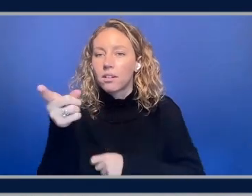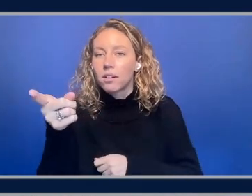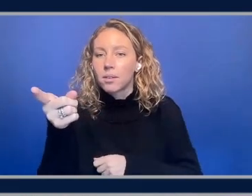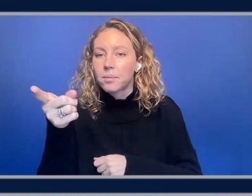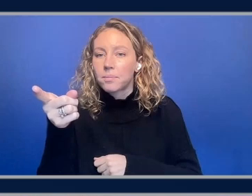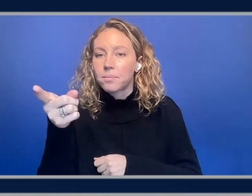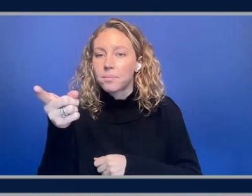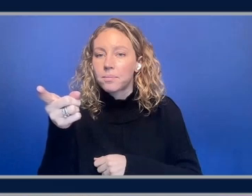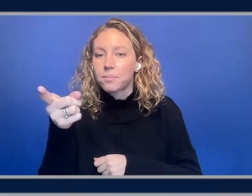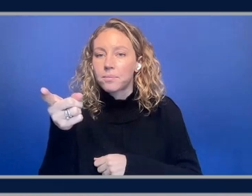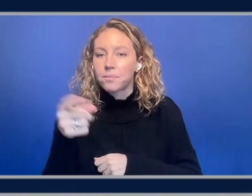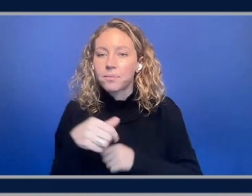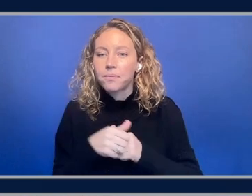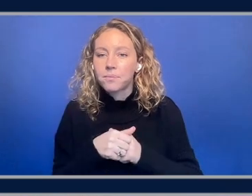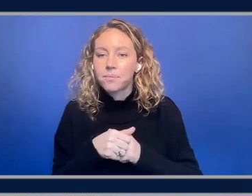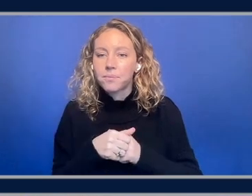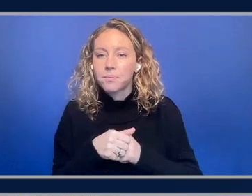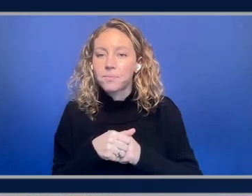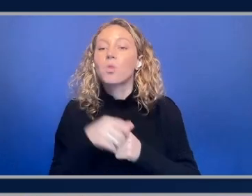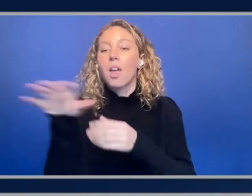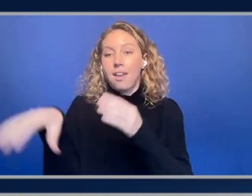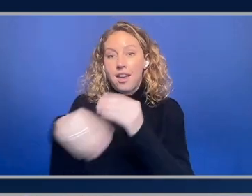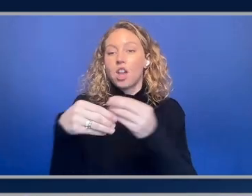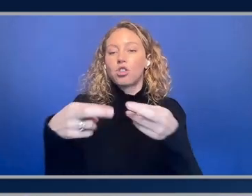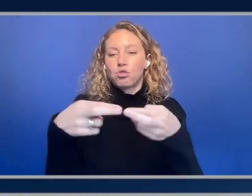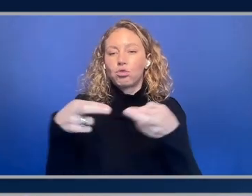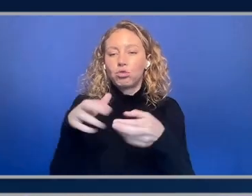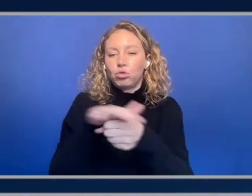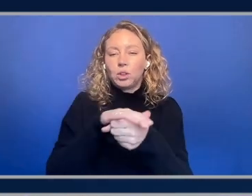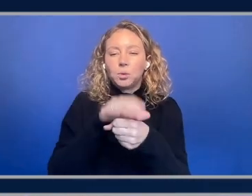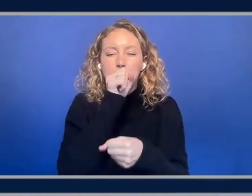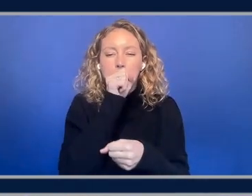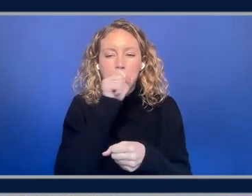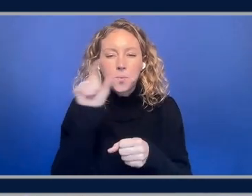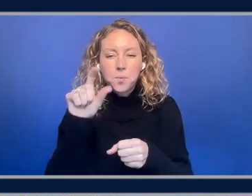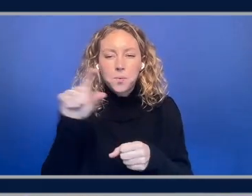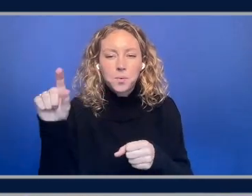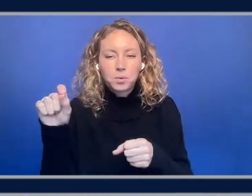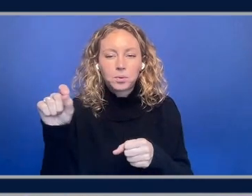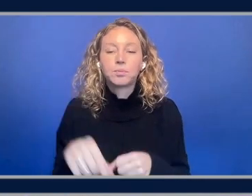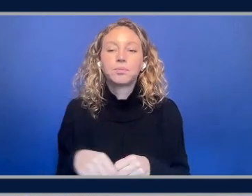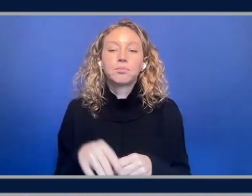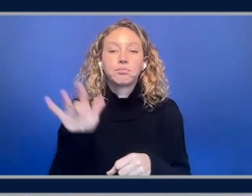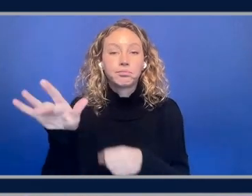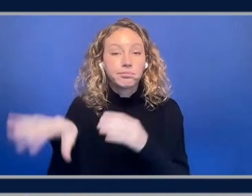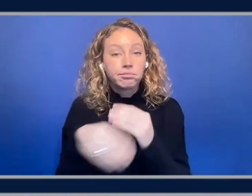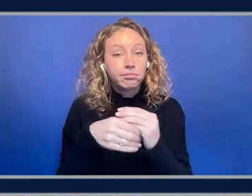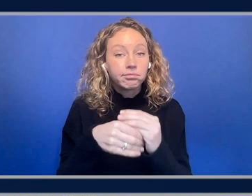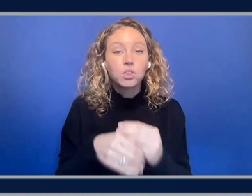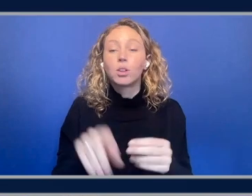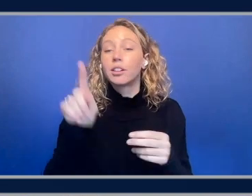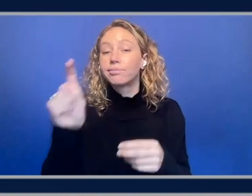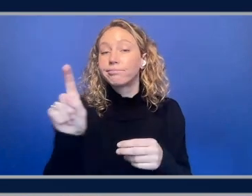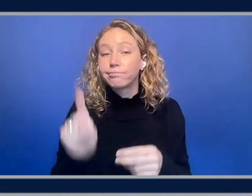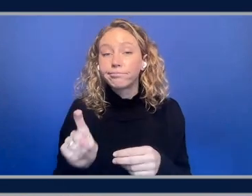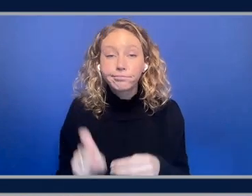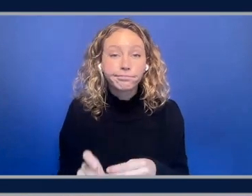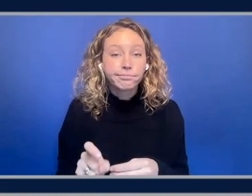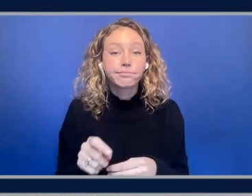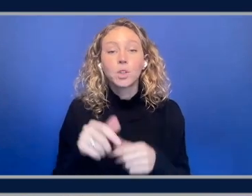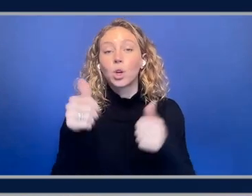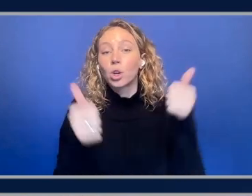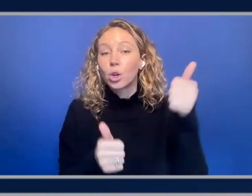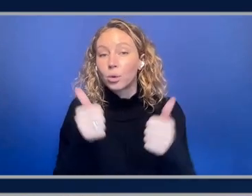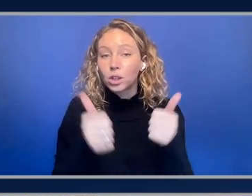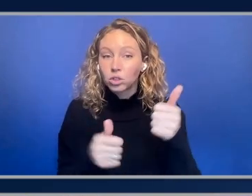It says like here. It says add a region here. So you go here and you can just add a region, and then you can go through a few clicks, select the regions you want to have. Oh, can we